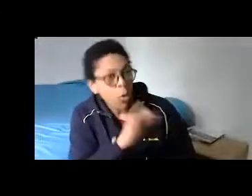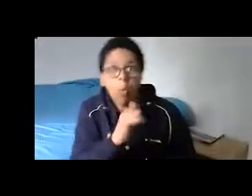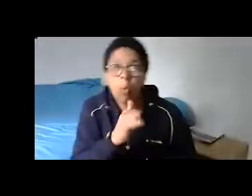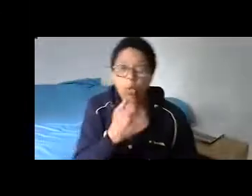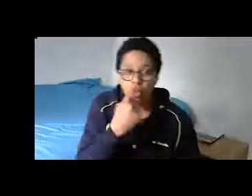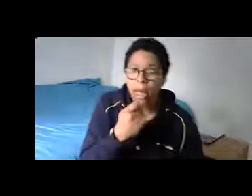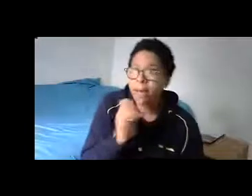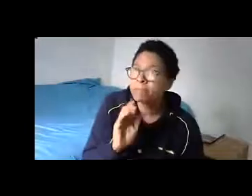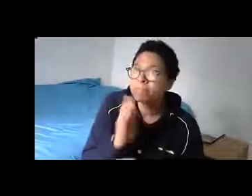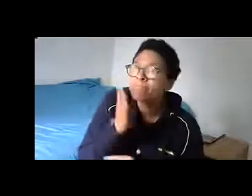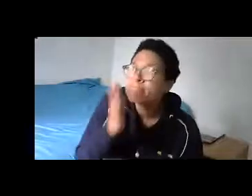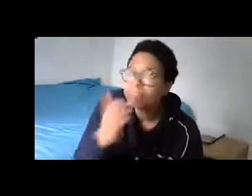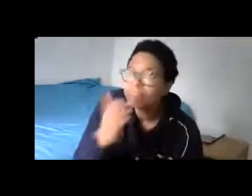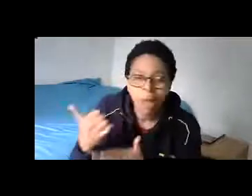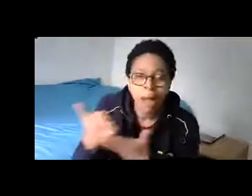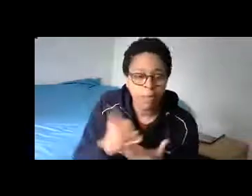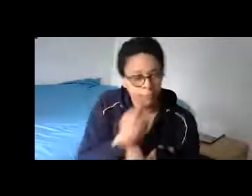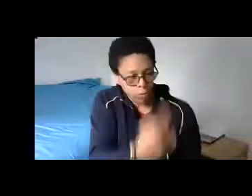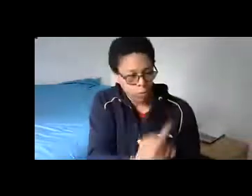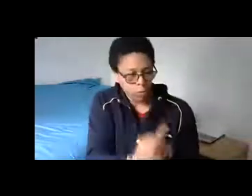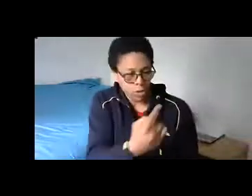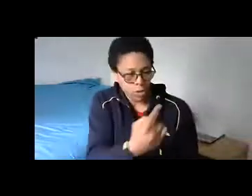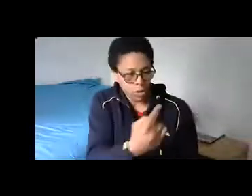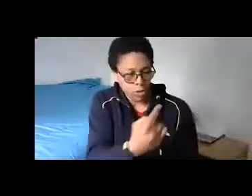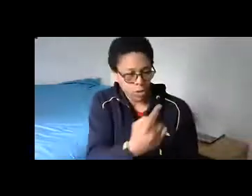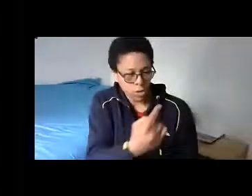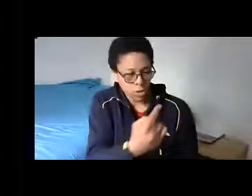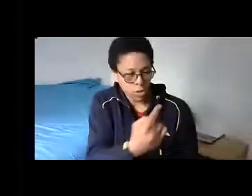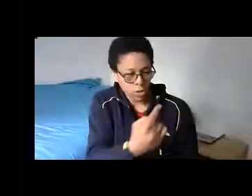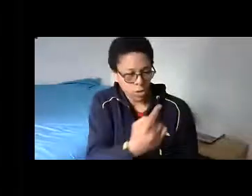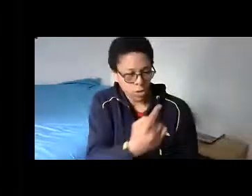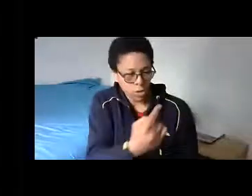organizations where they could get help. Then if they